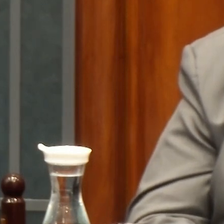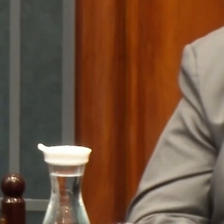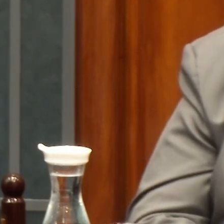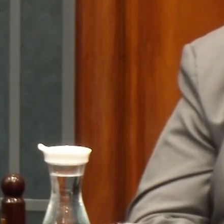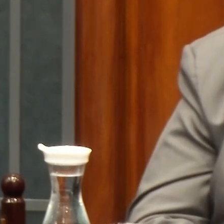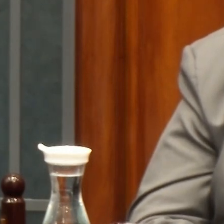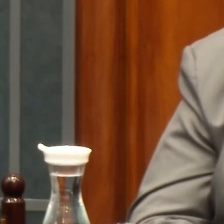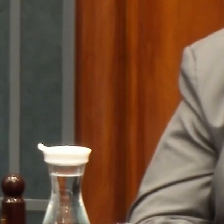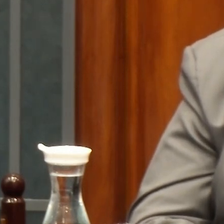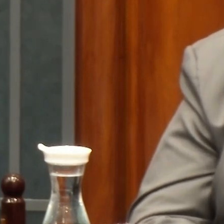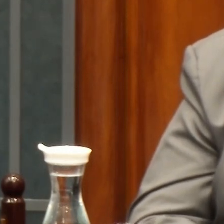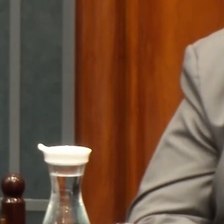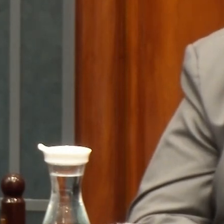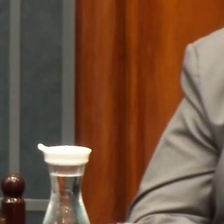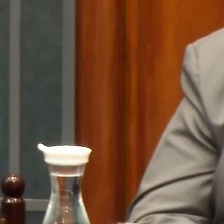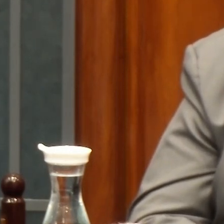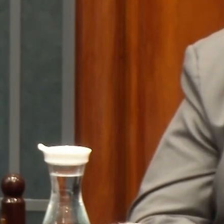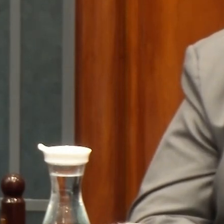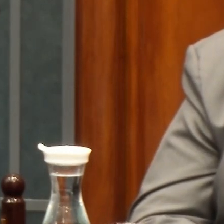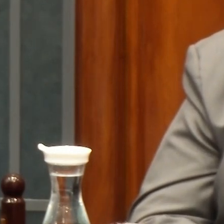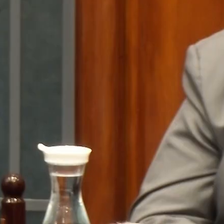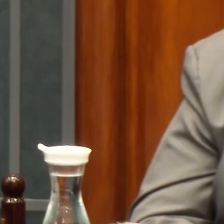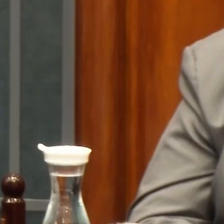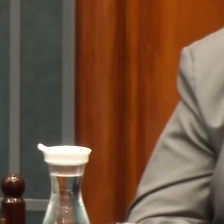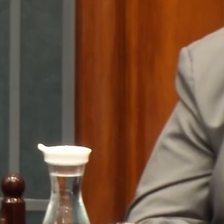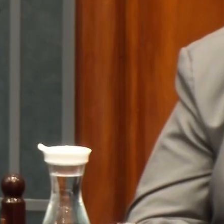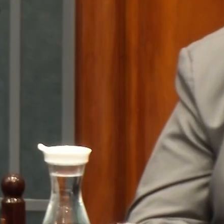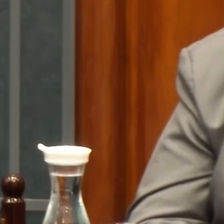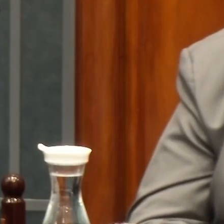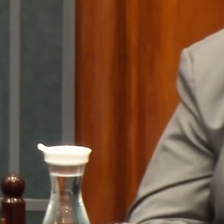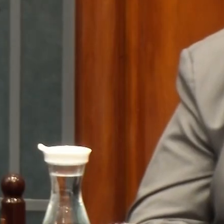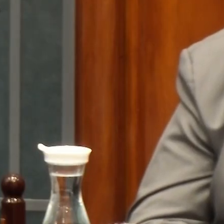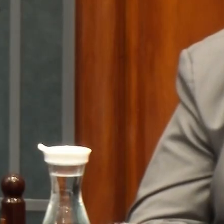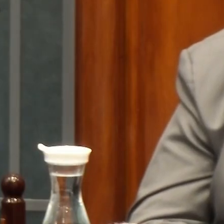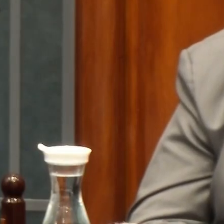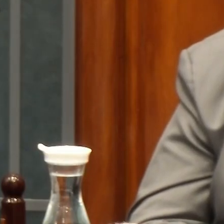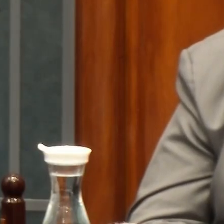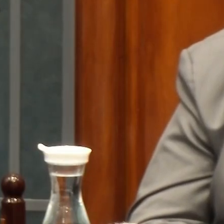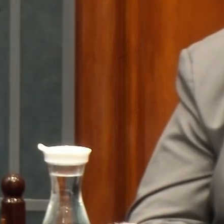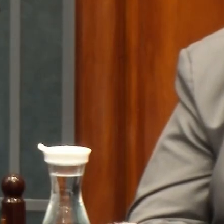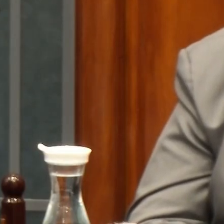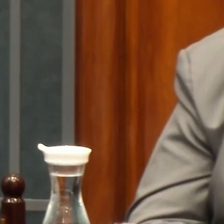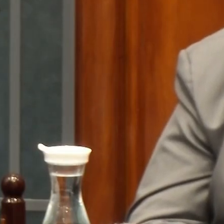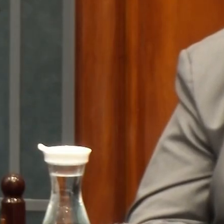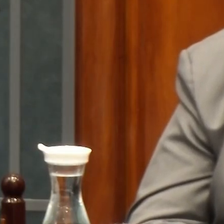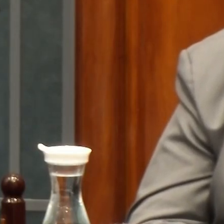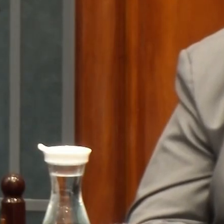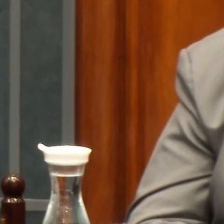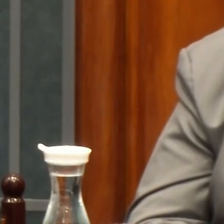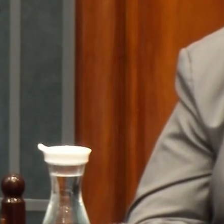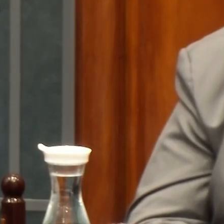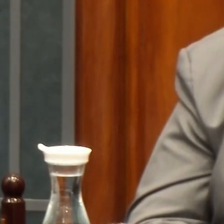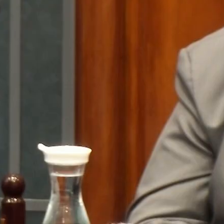This government remains steadfast in its commitment to expanding the sheep industry, advancing agricultural self-sufficiency,